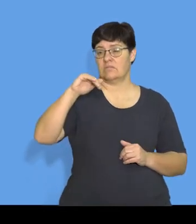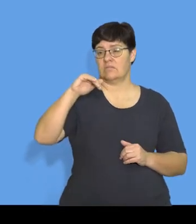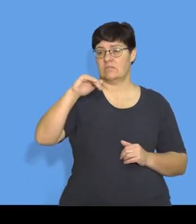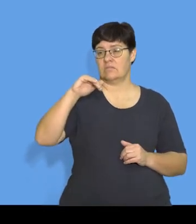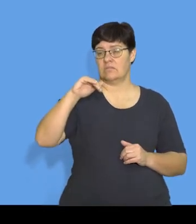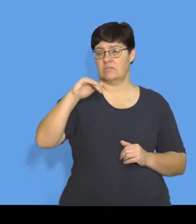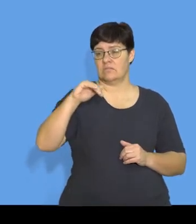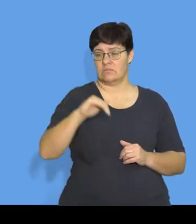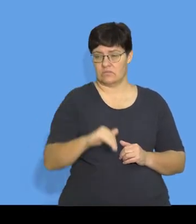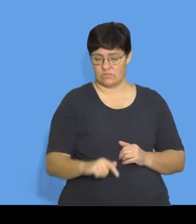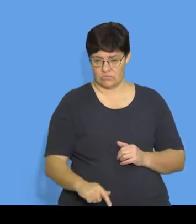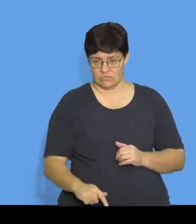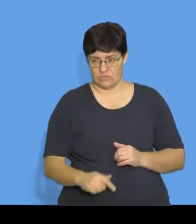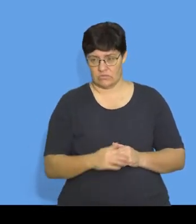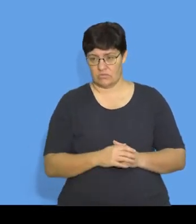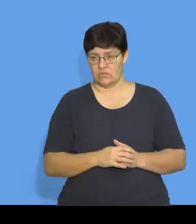bounced,